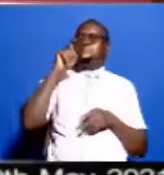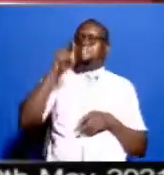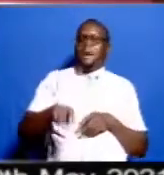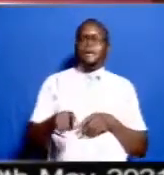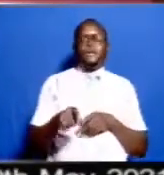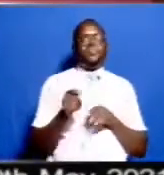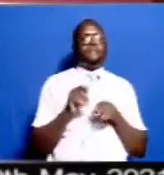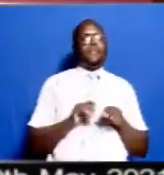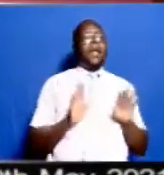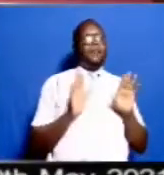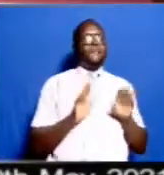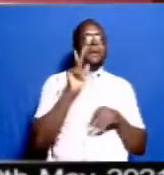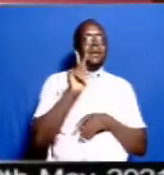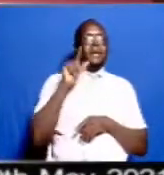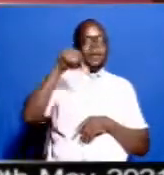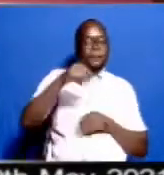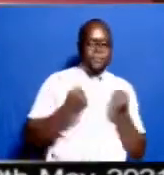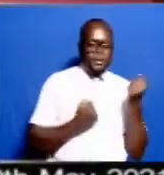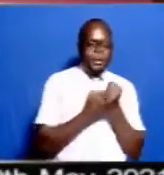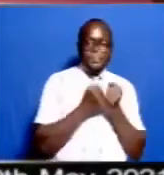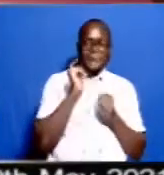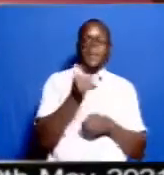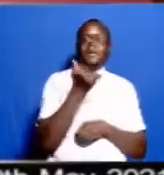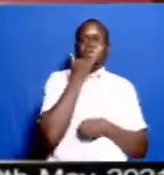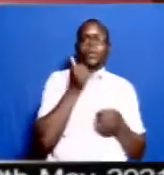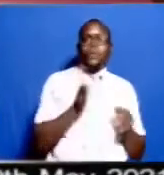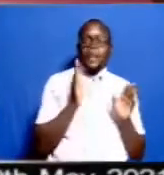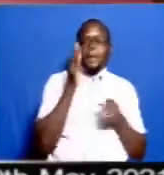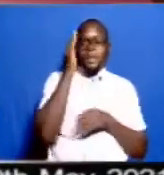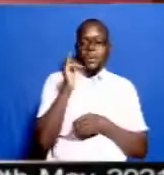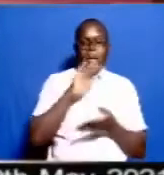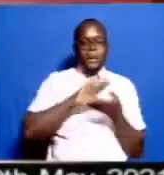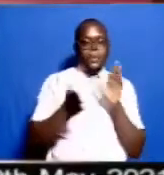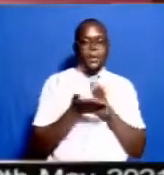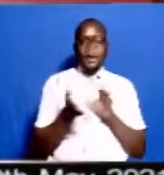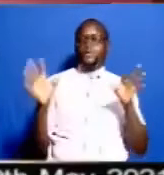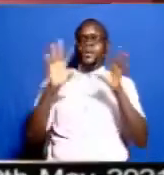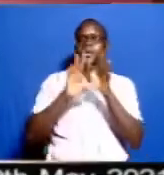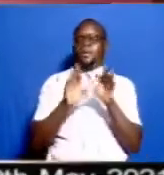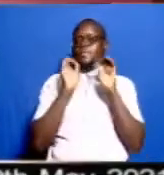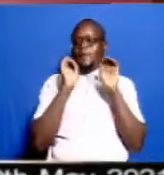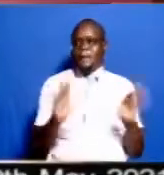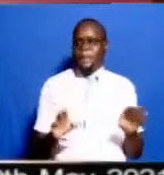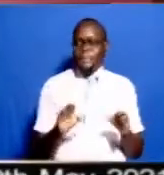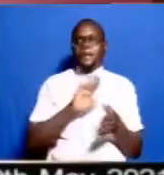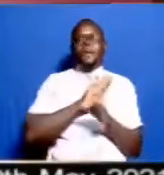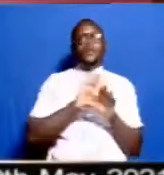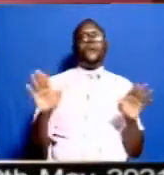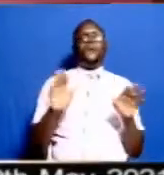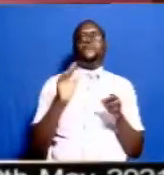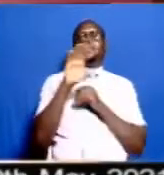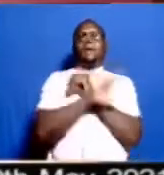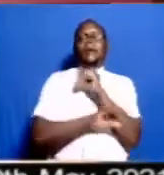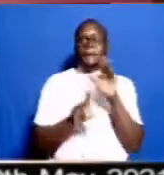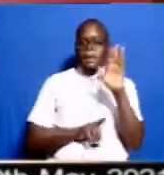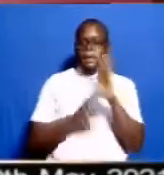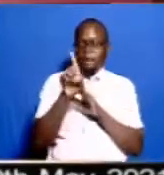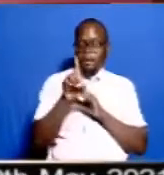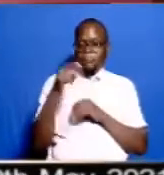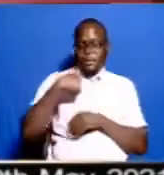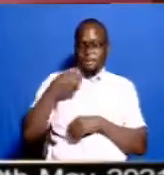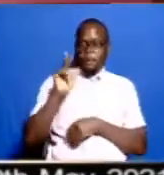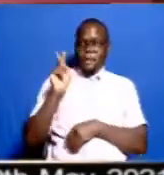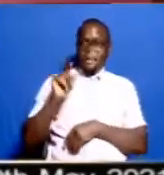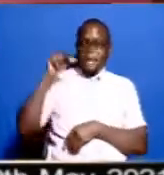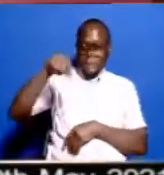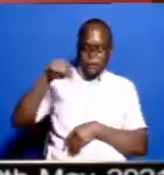back off from Kenya Airways would be the wrong way to go. Because without connectivity, no country can develop. And for me, Kenya